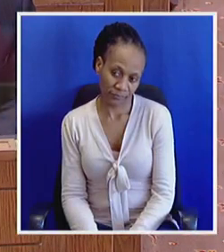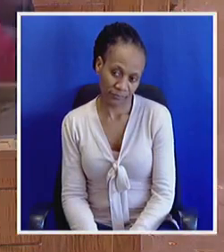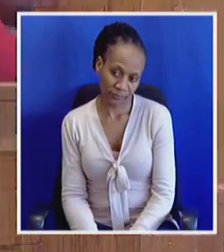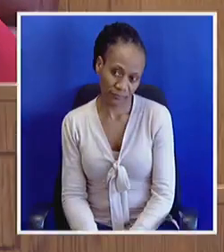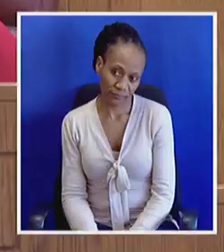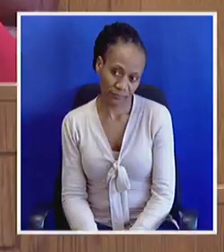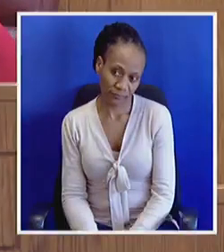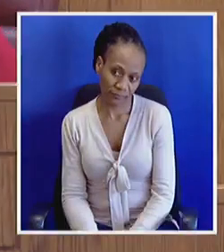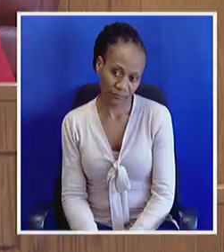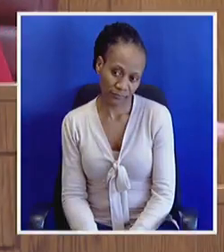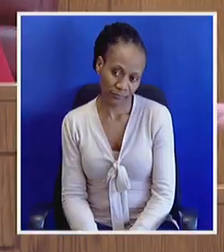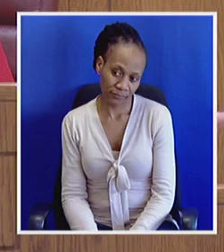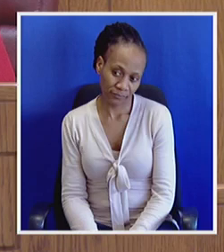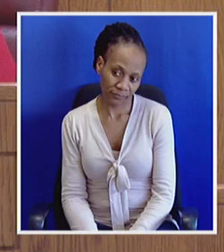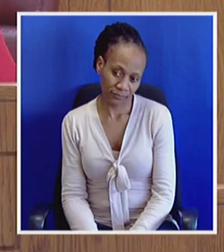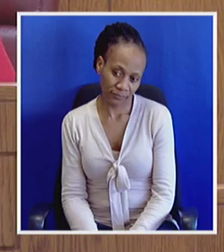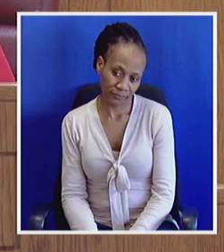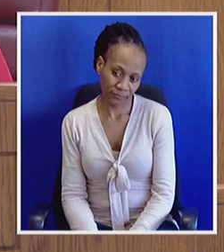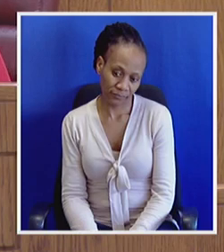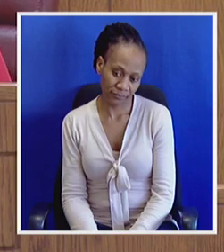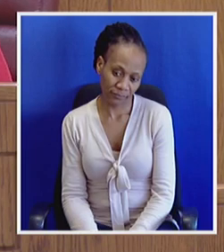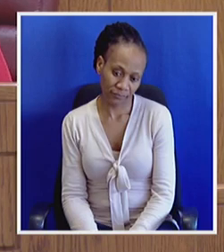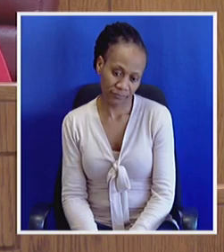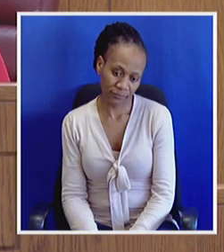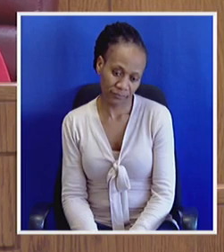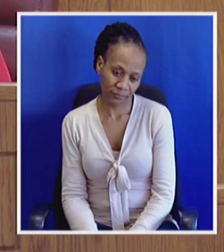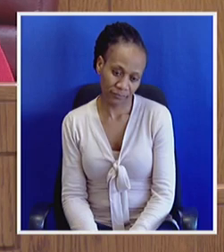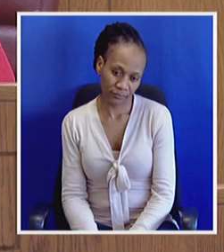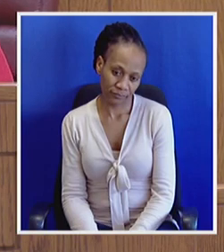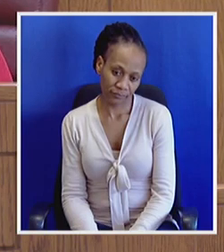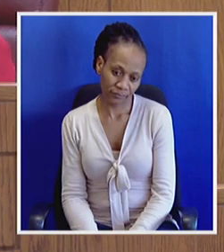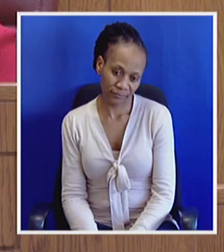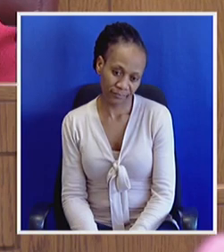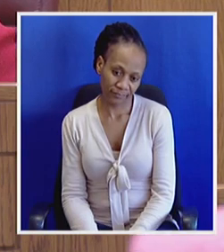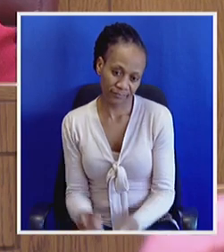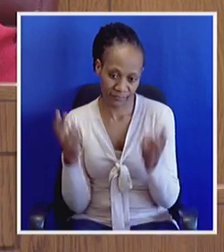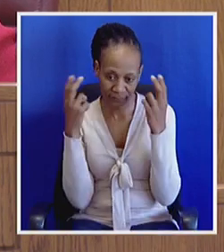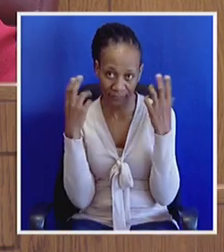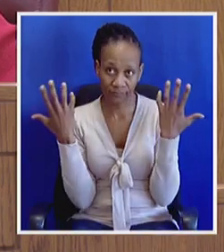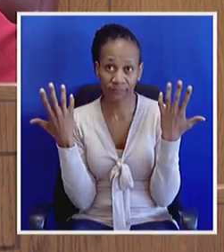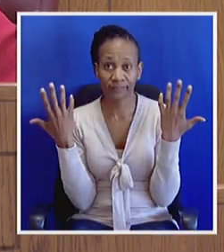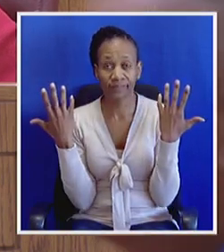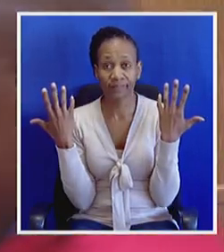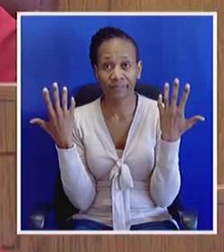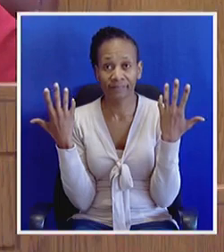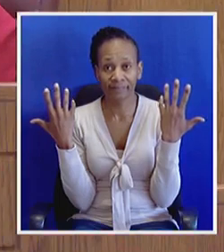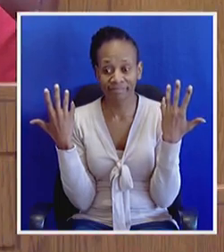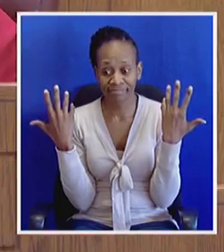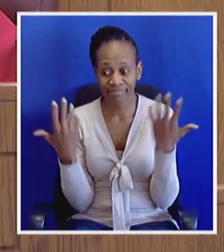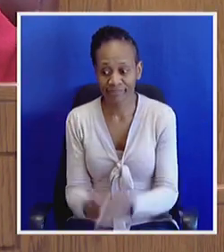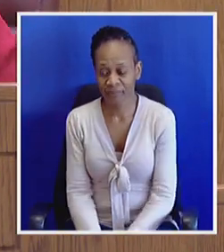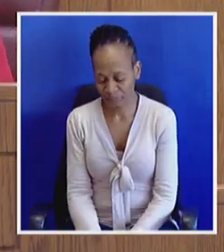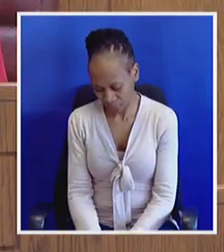to ask him to come to the podium and to let us begin with the